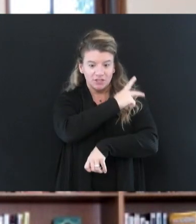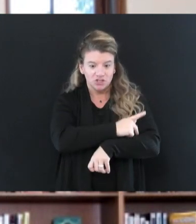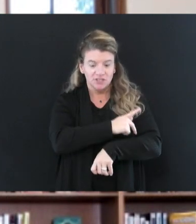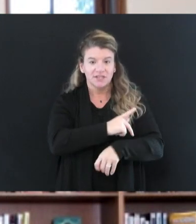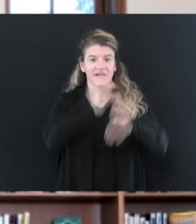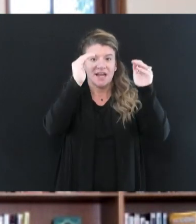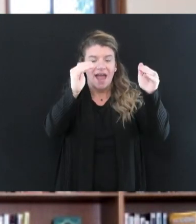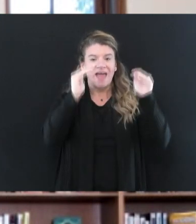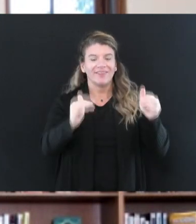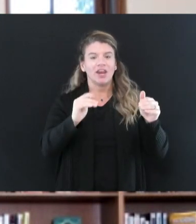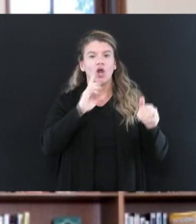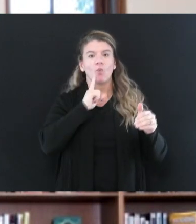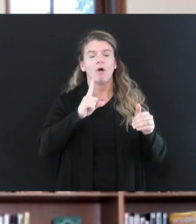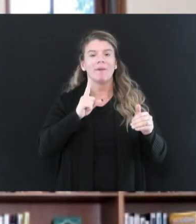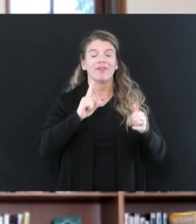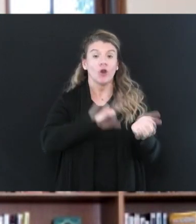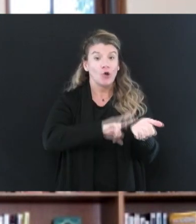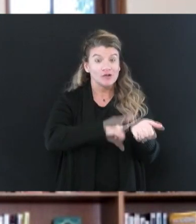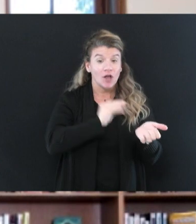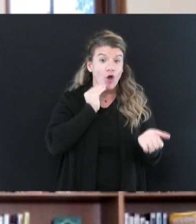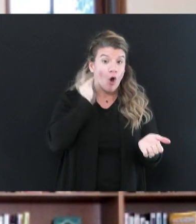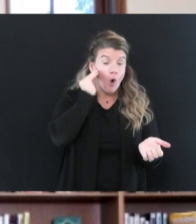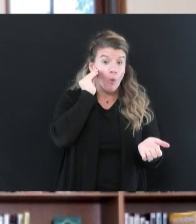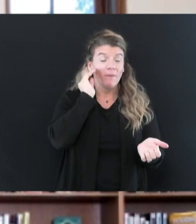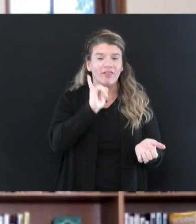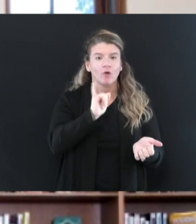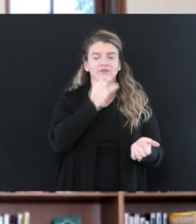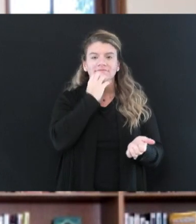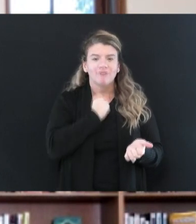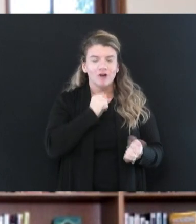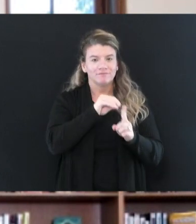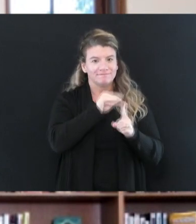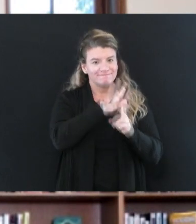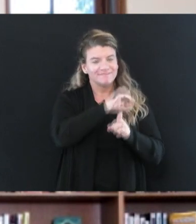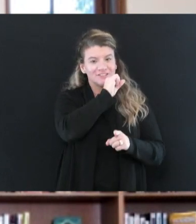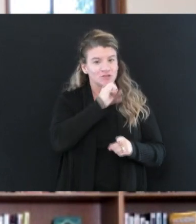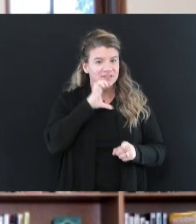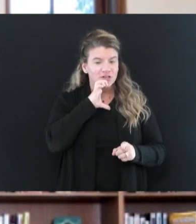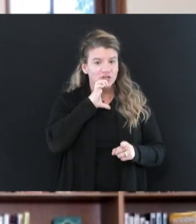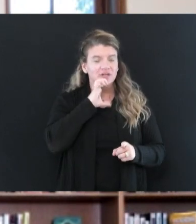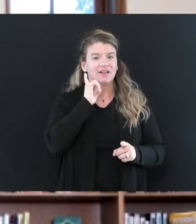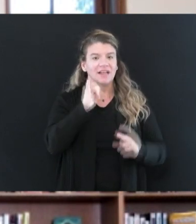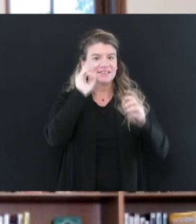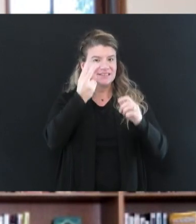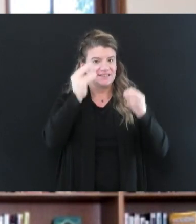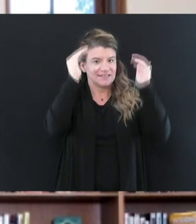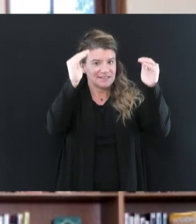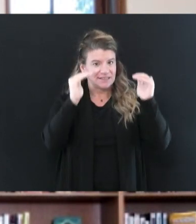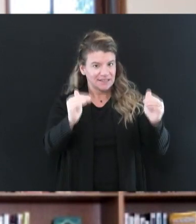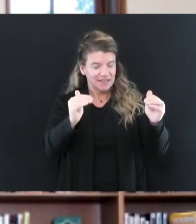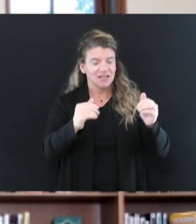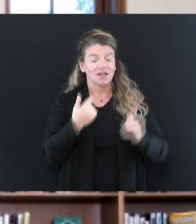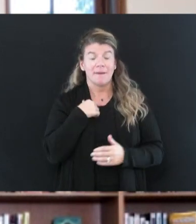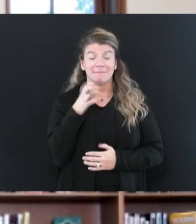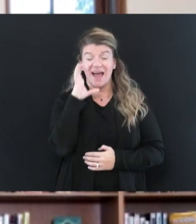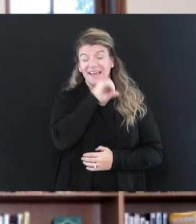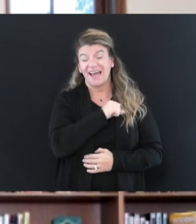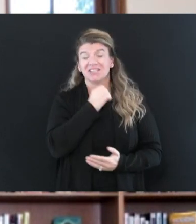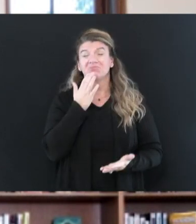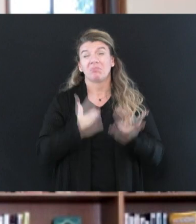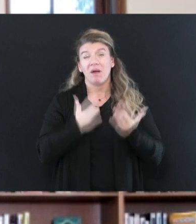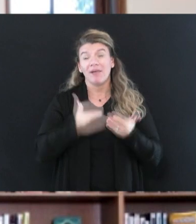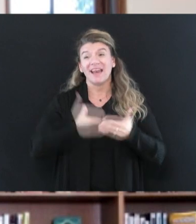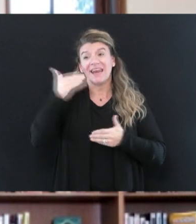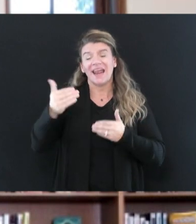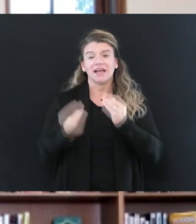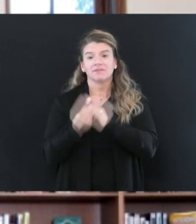vulnerable populations, nursing homes, that type of demographic. So my guess would be sometime next spring,